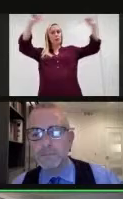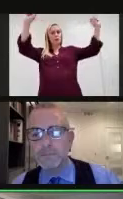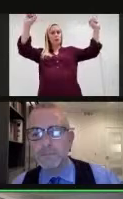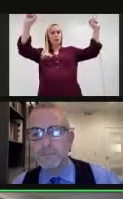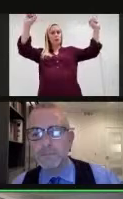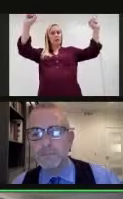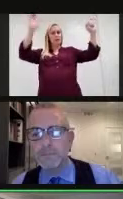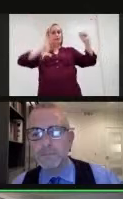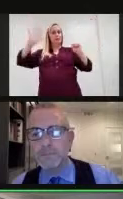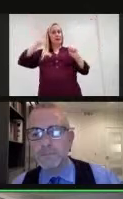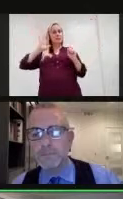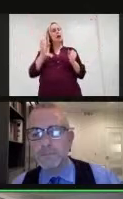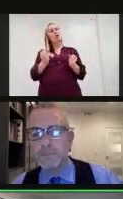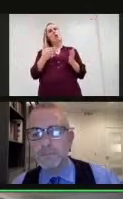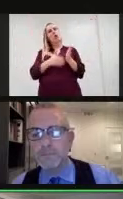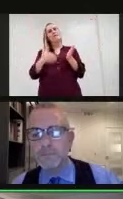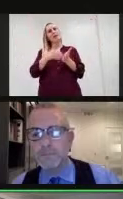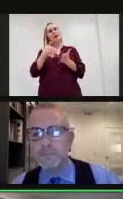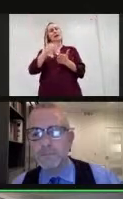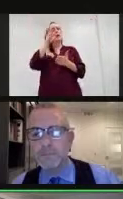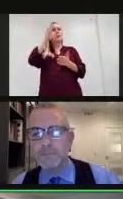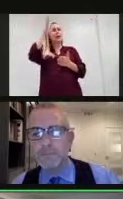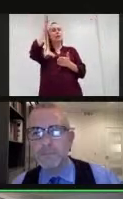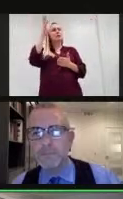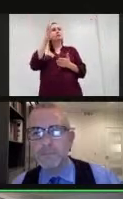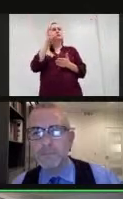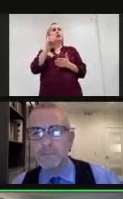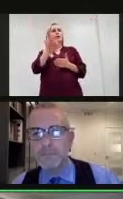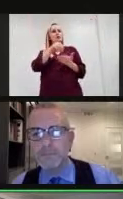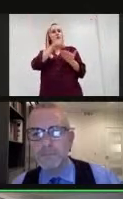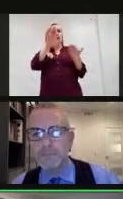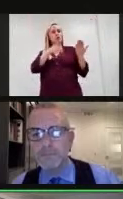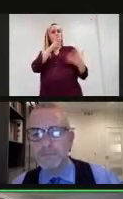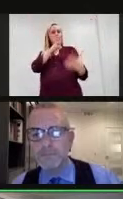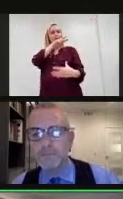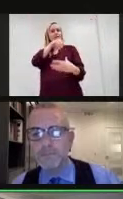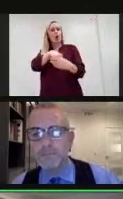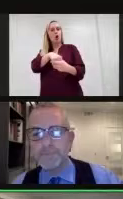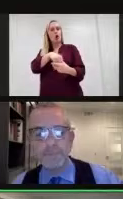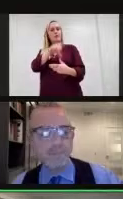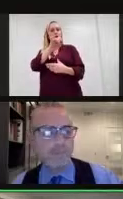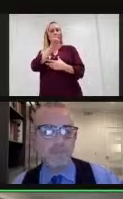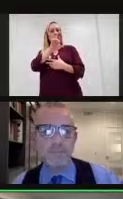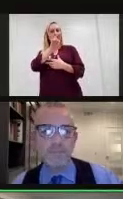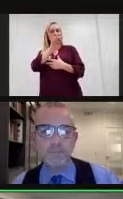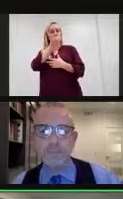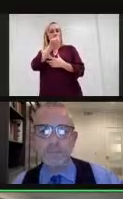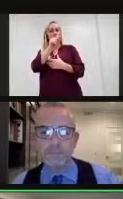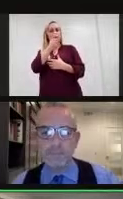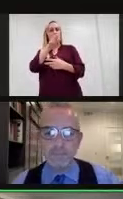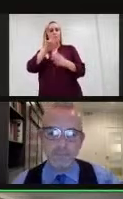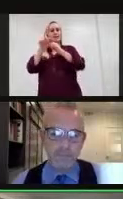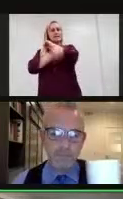times parents of students that are involved in conduct issues or disciplinary issues often feel